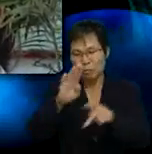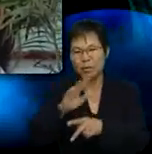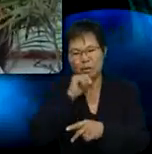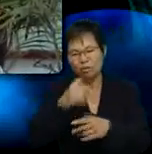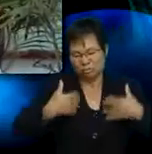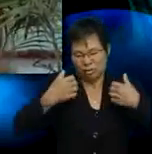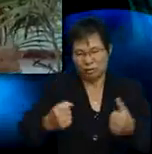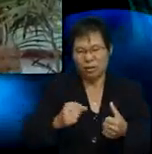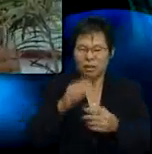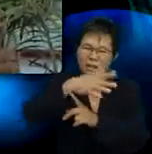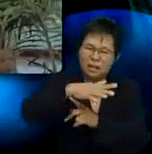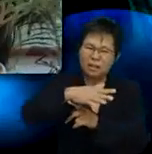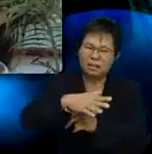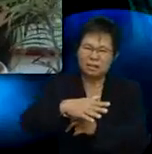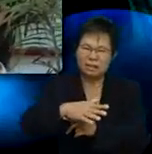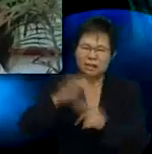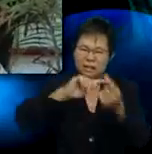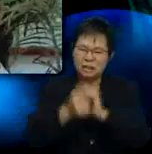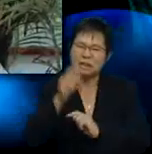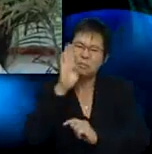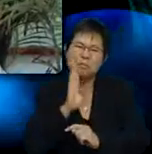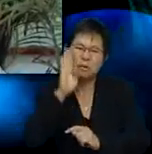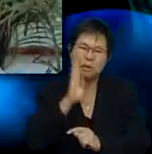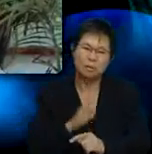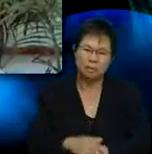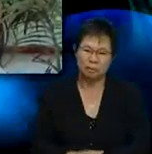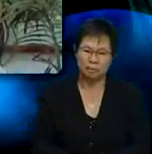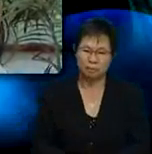healthy. The leaves are turning brown.